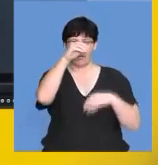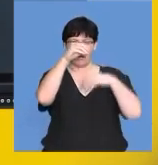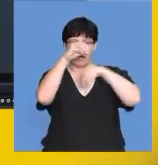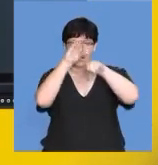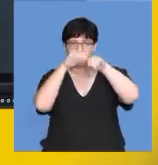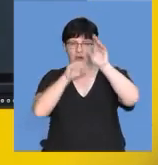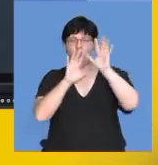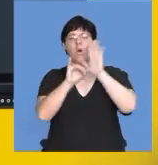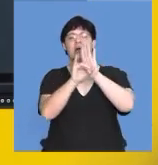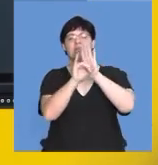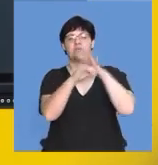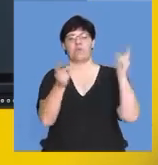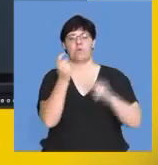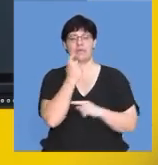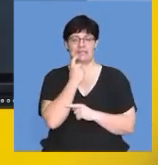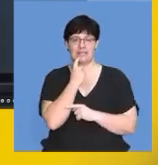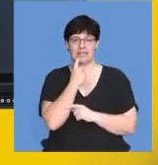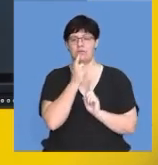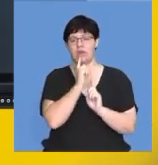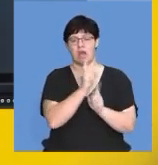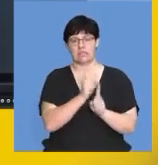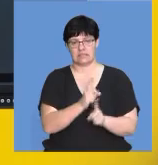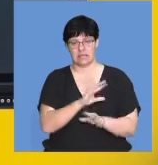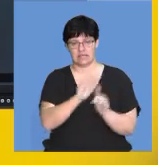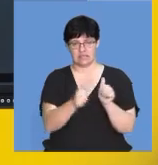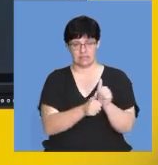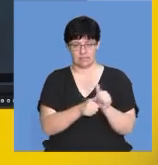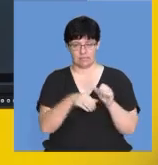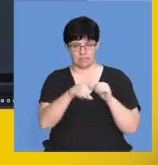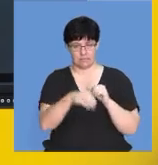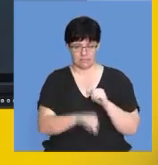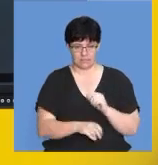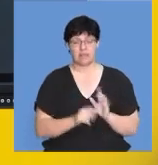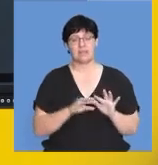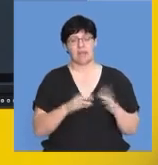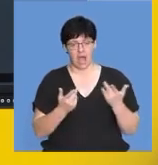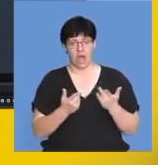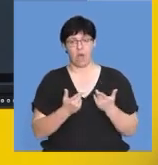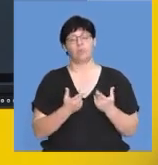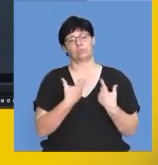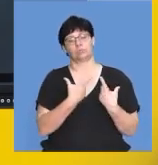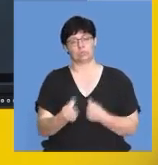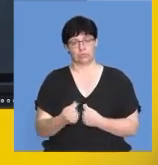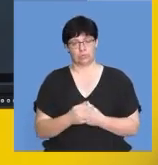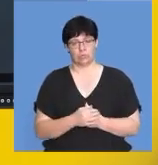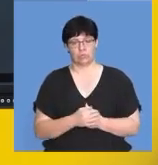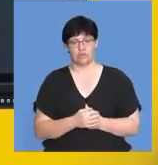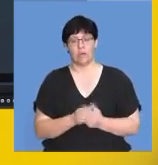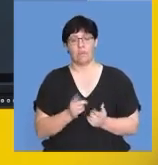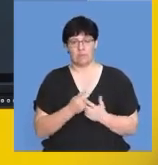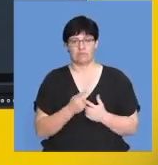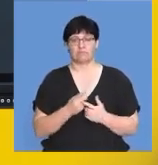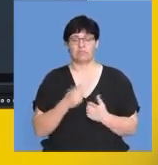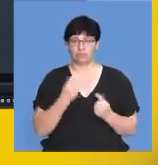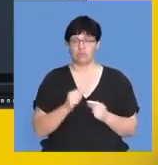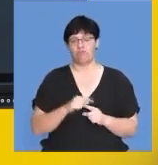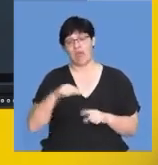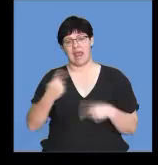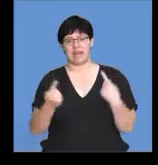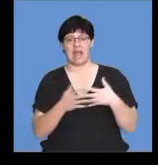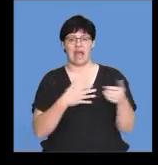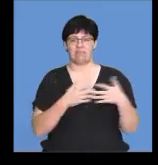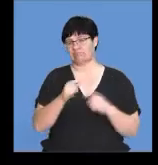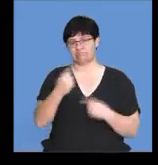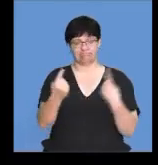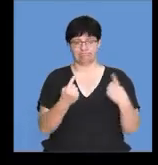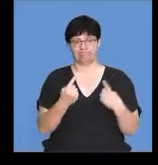as easier to answer subsections. And that's essentially how we're going to do this, and you should be doing this for any other essay.